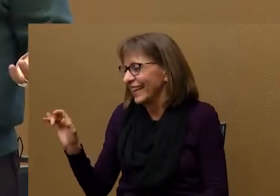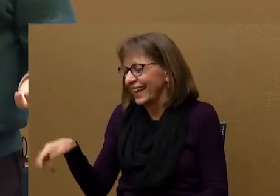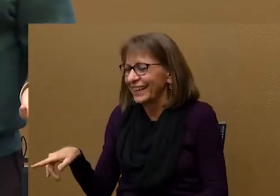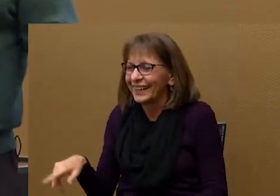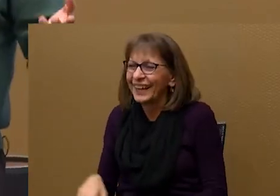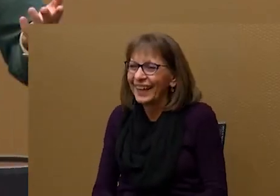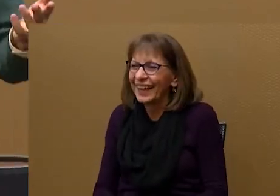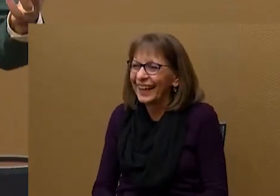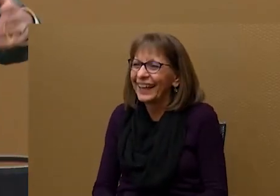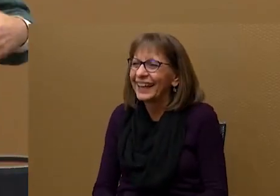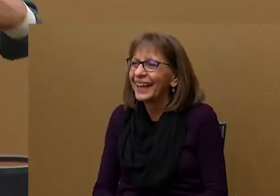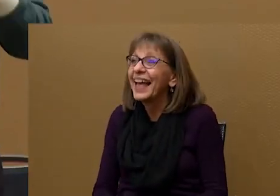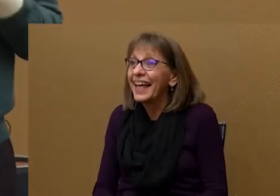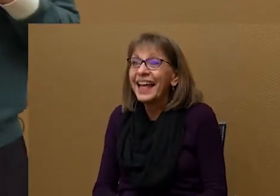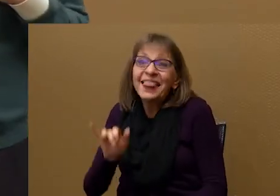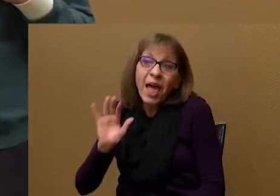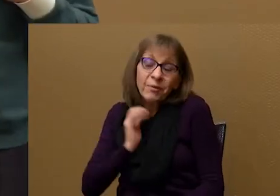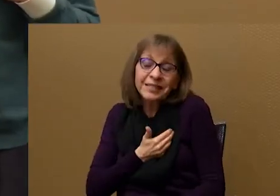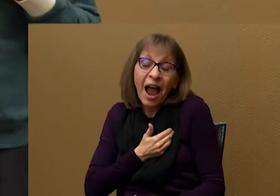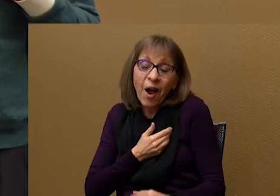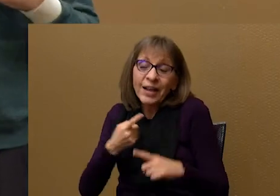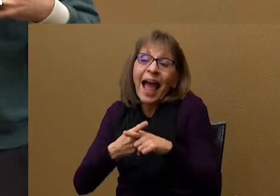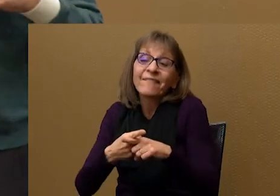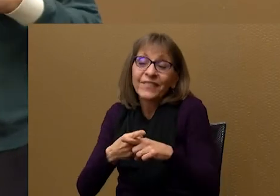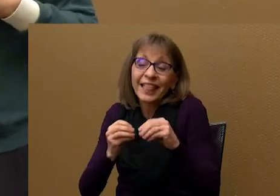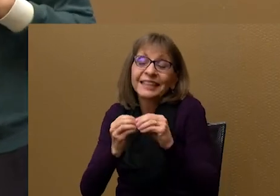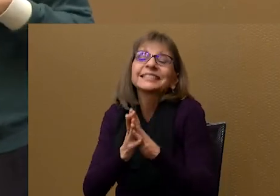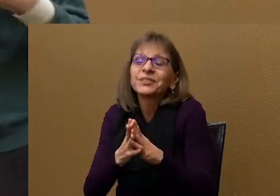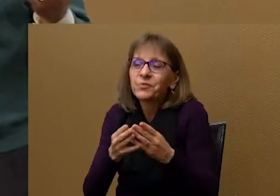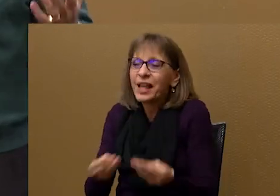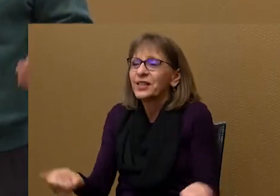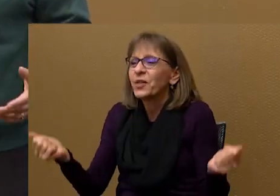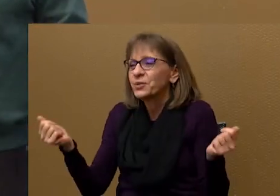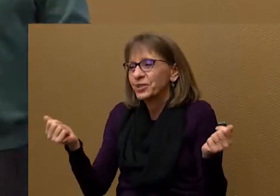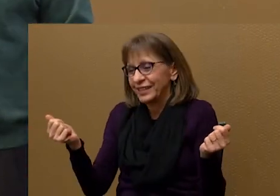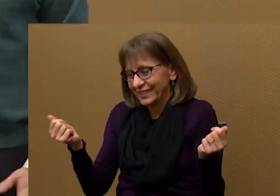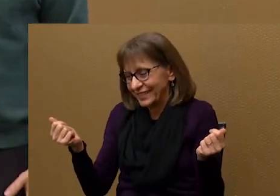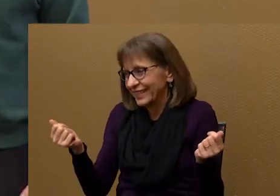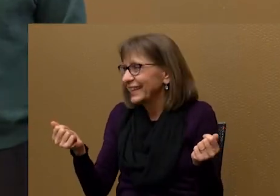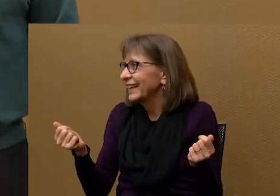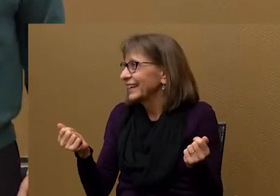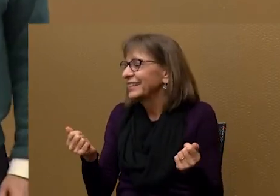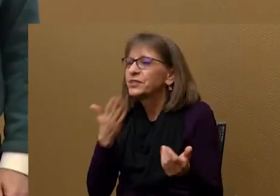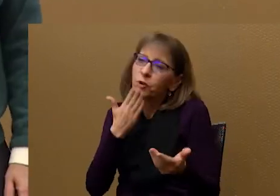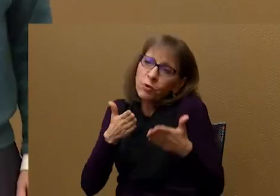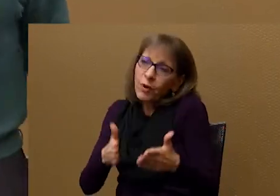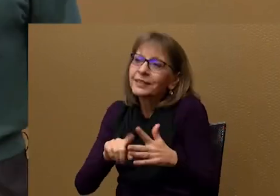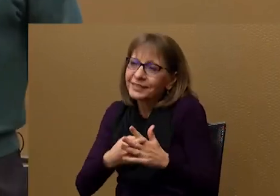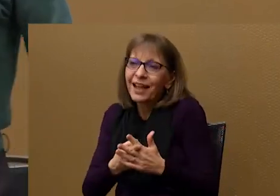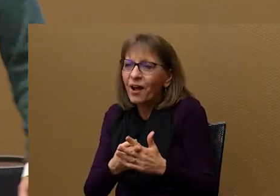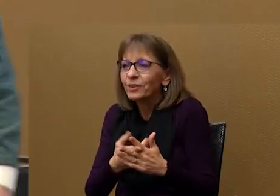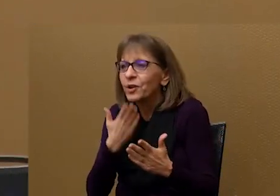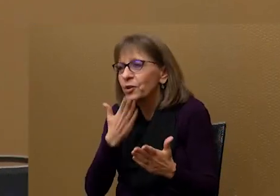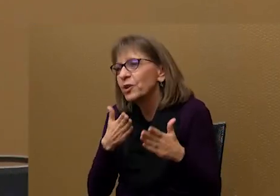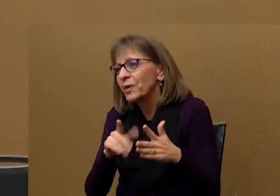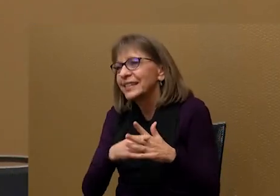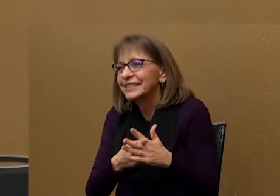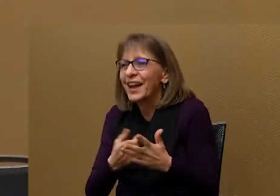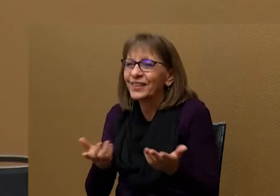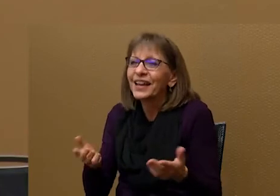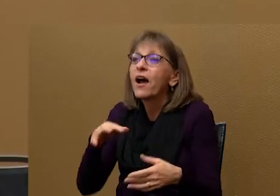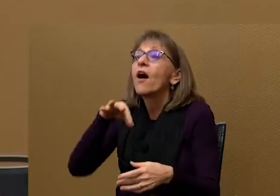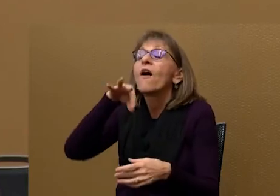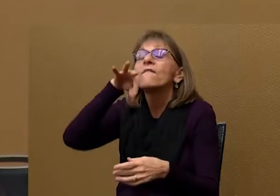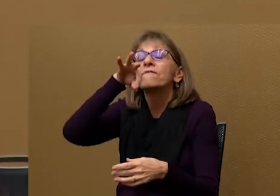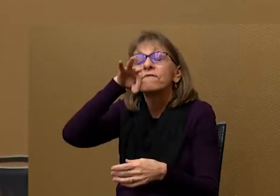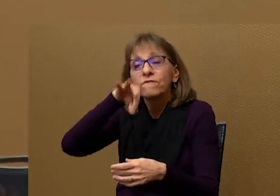Okay, and that was our conflict resolution method, and we accepted it, and it was a good way to start. Voting is